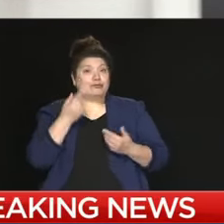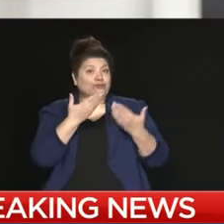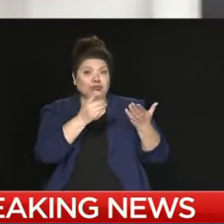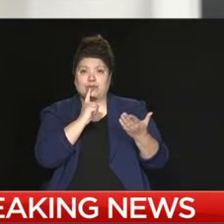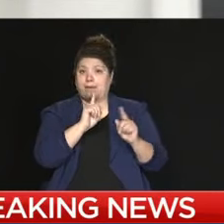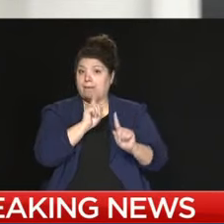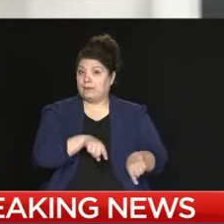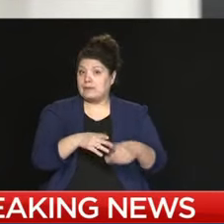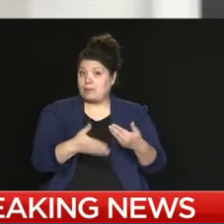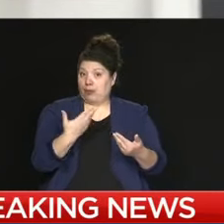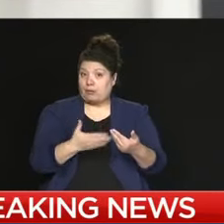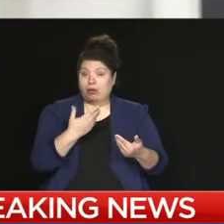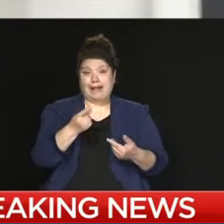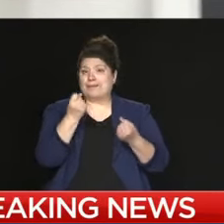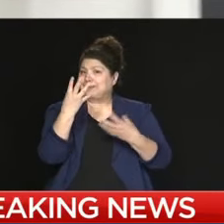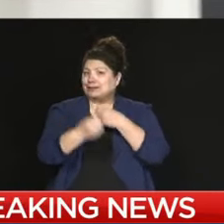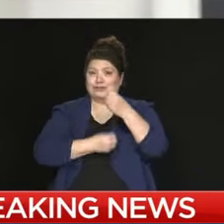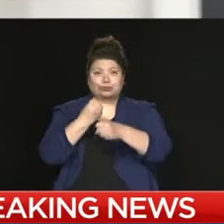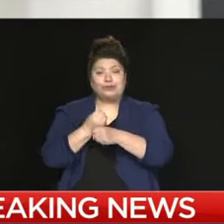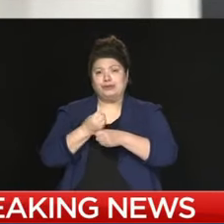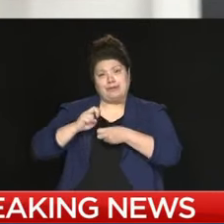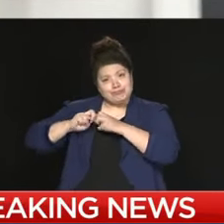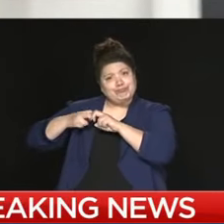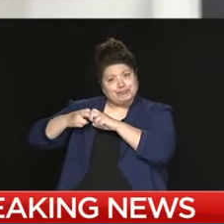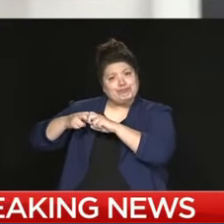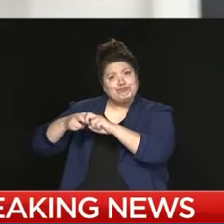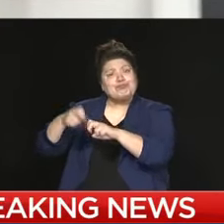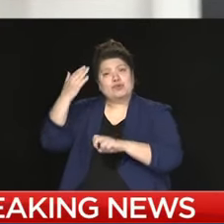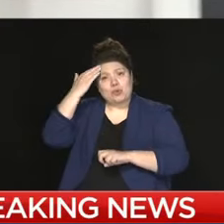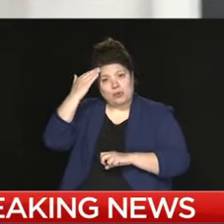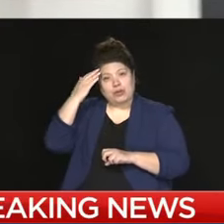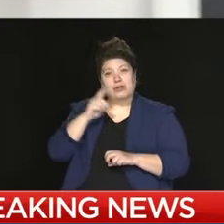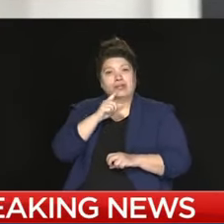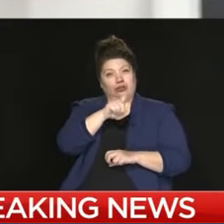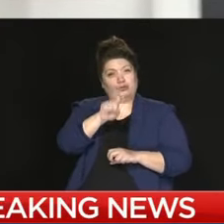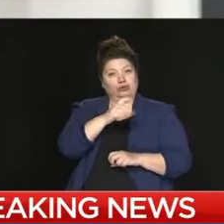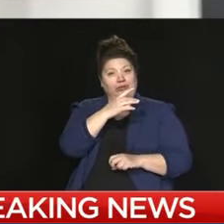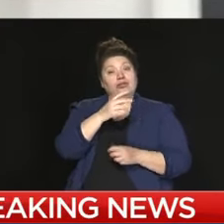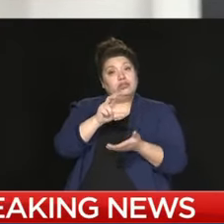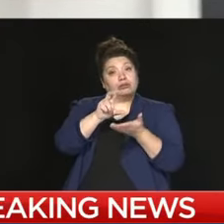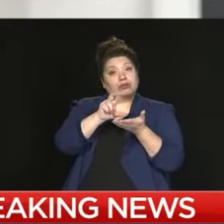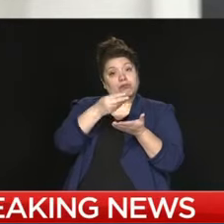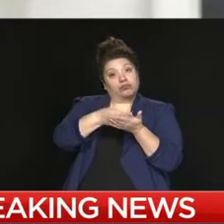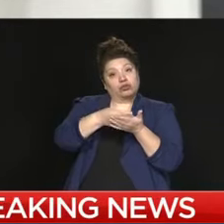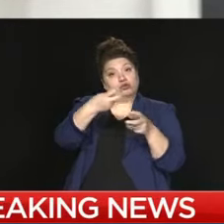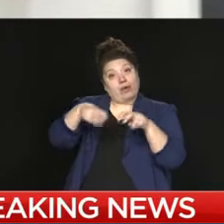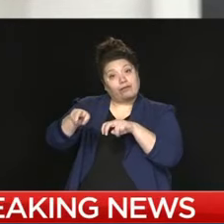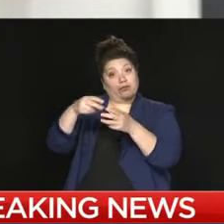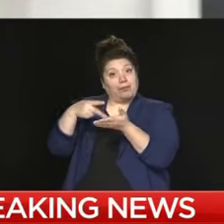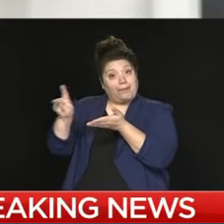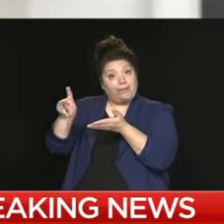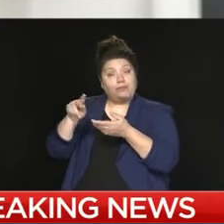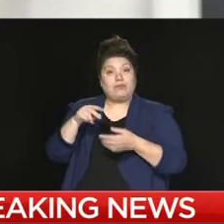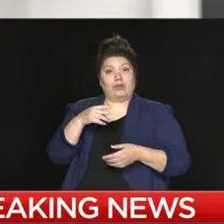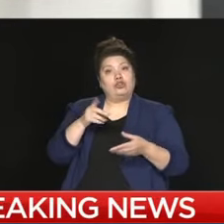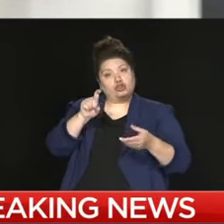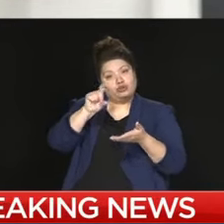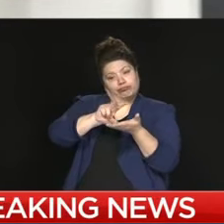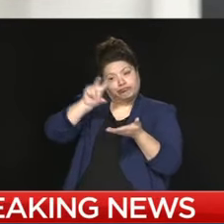now. The federal government had to increase healthcare transfer payments. Do you consider that this analysis is